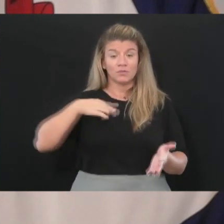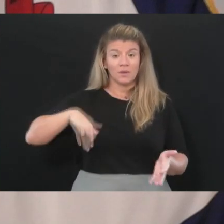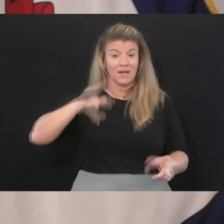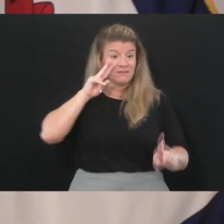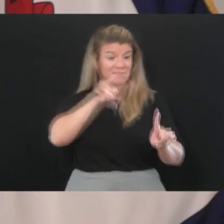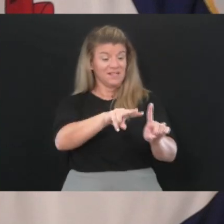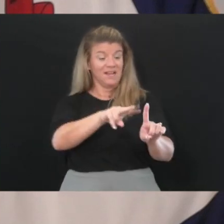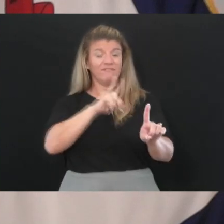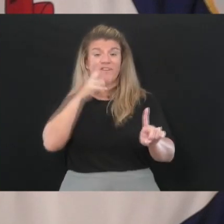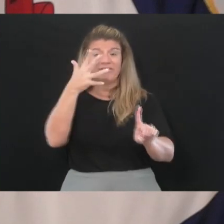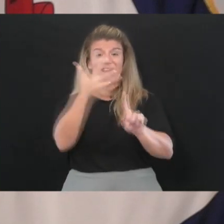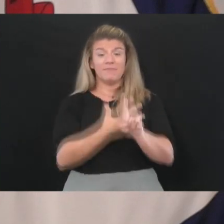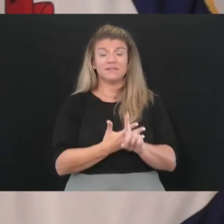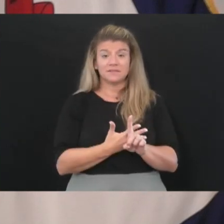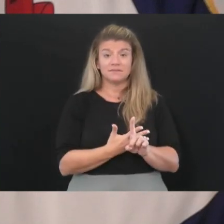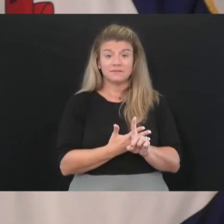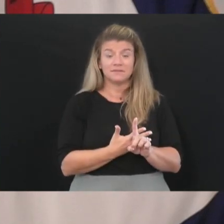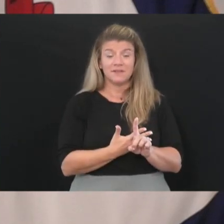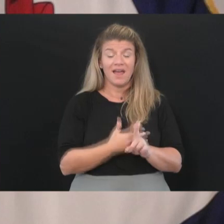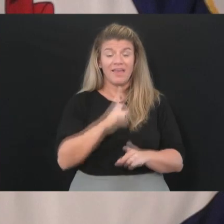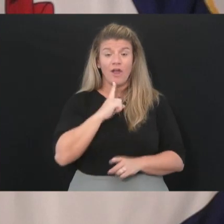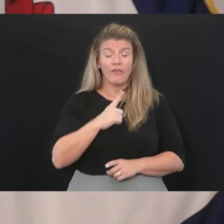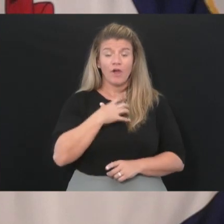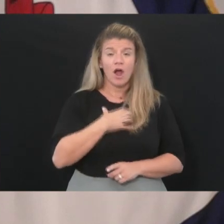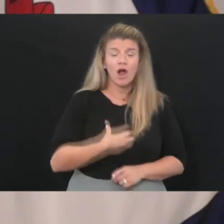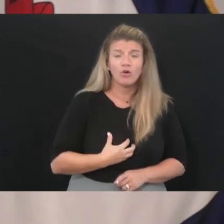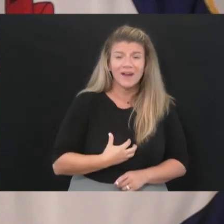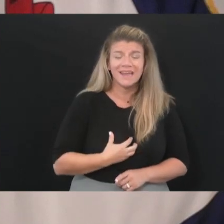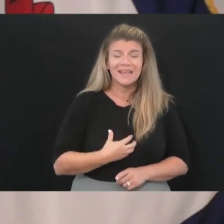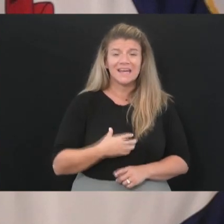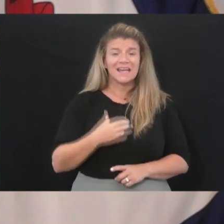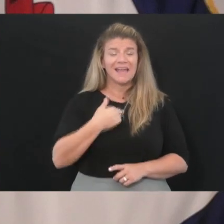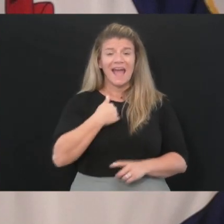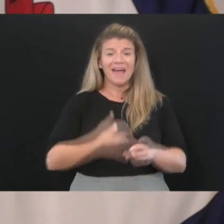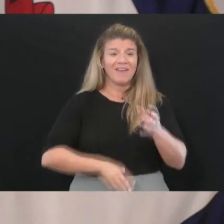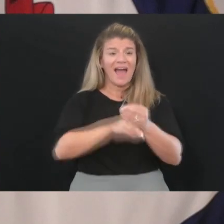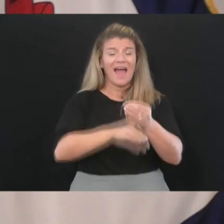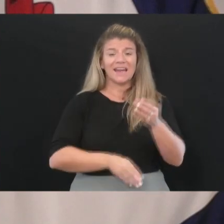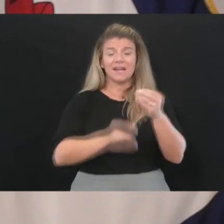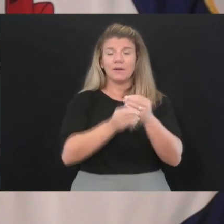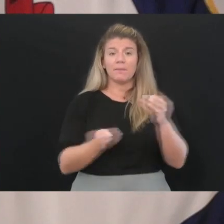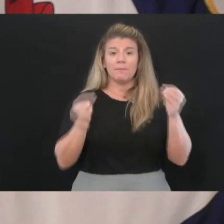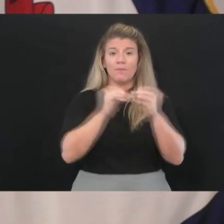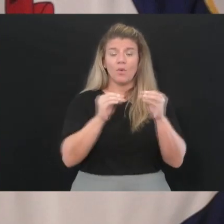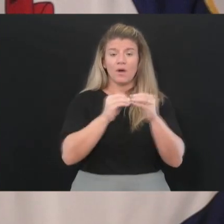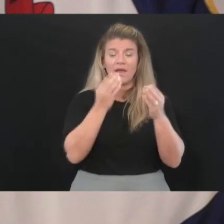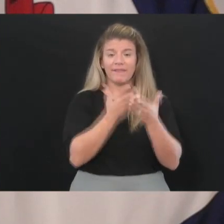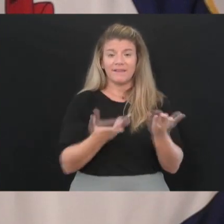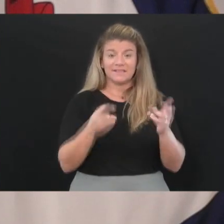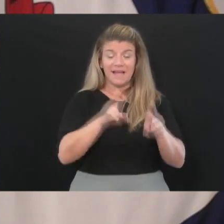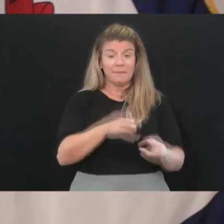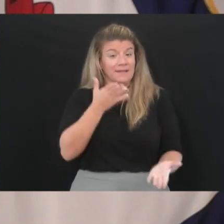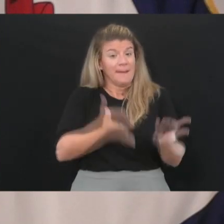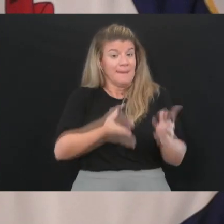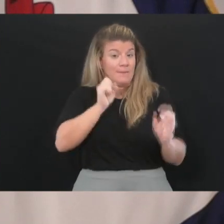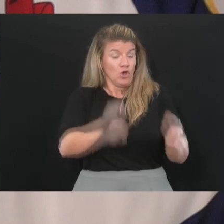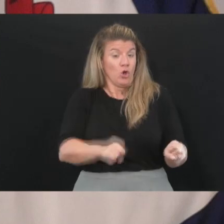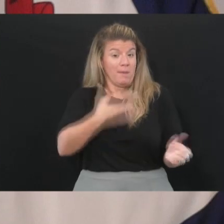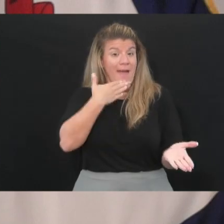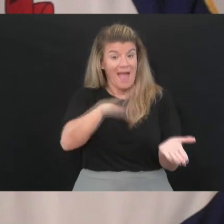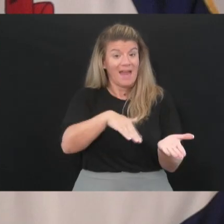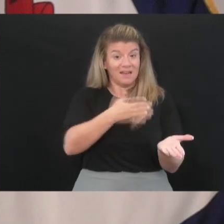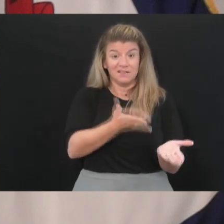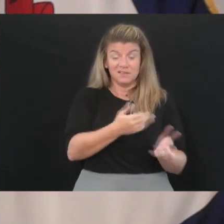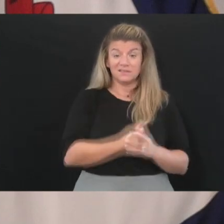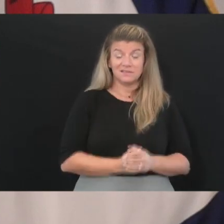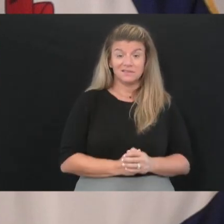months. And we have kids that are hungry and have all kinds of things that are going on, maybe that are bad things. We have all kinds